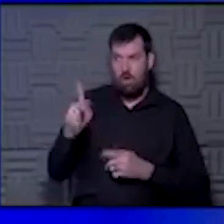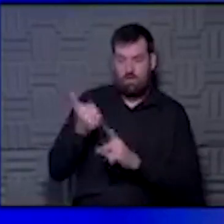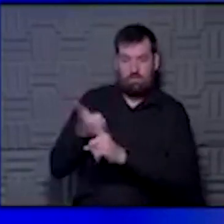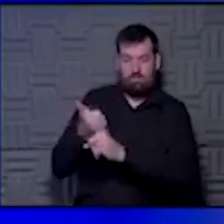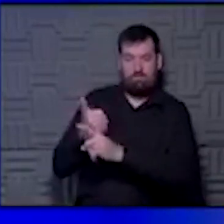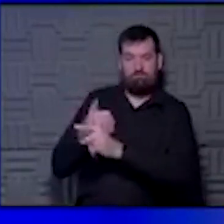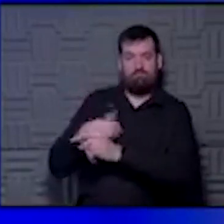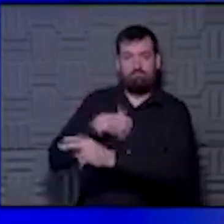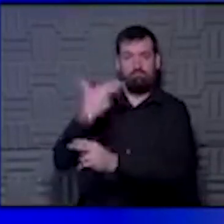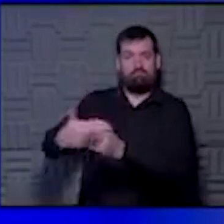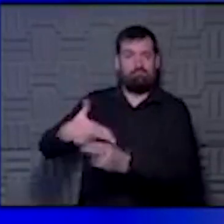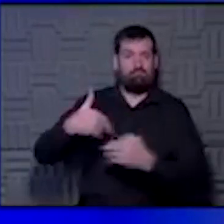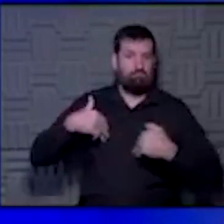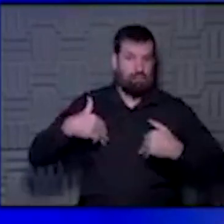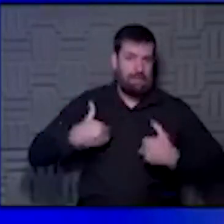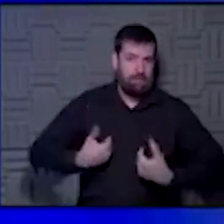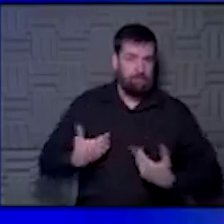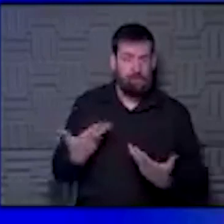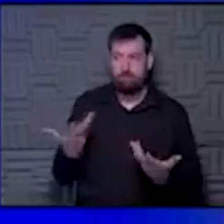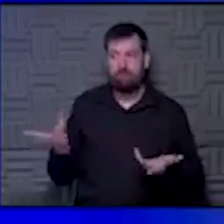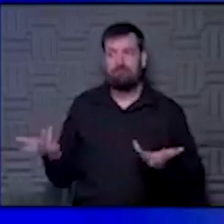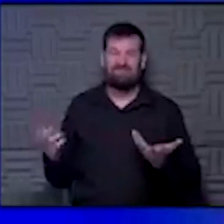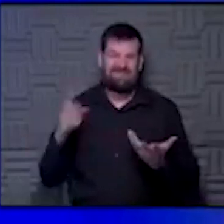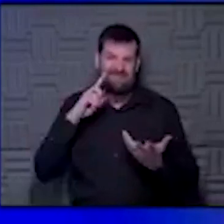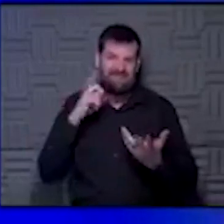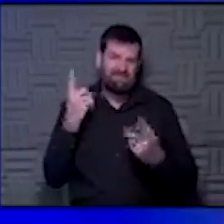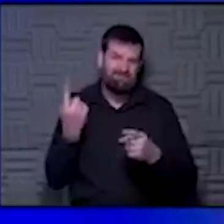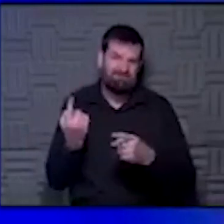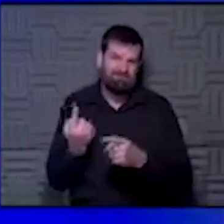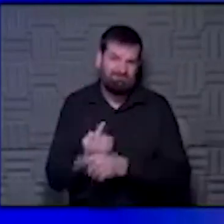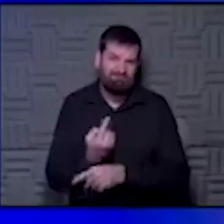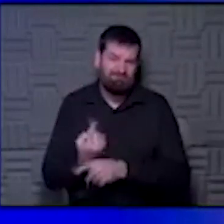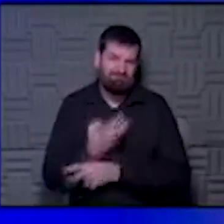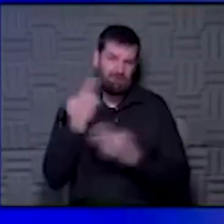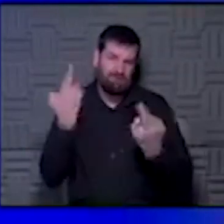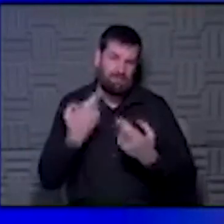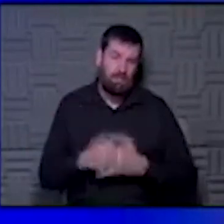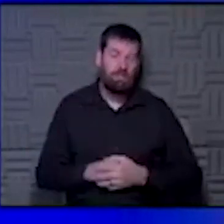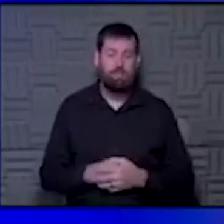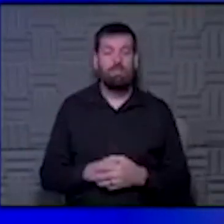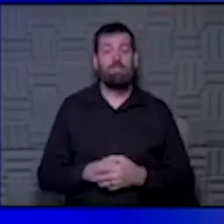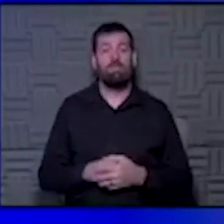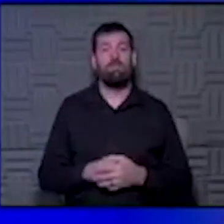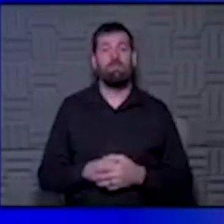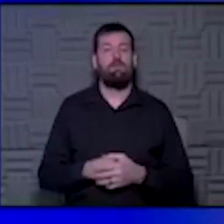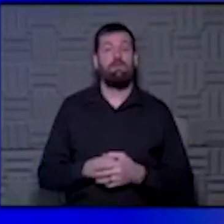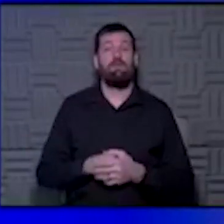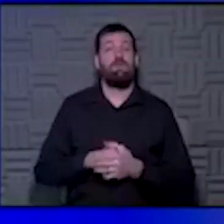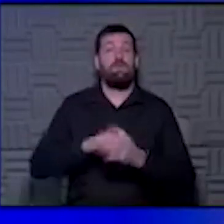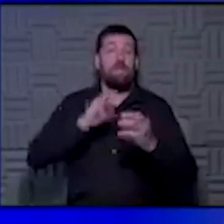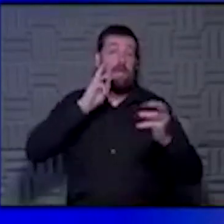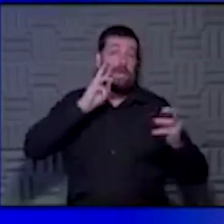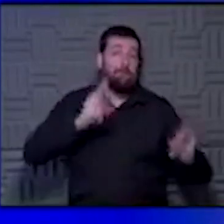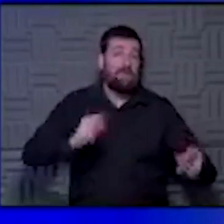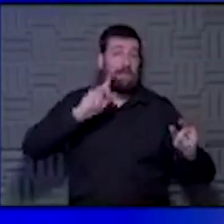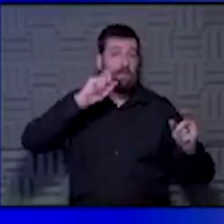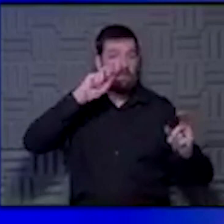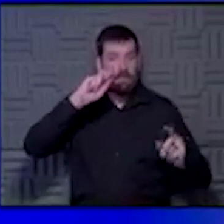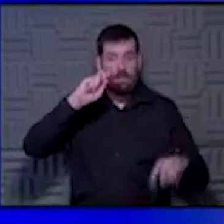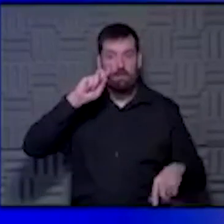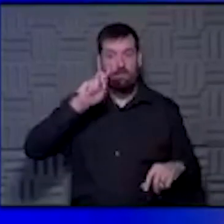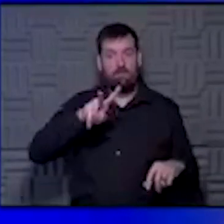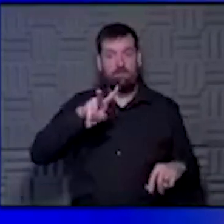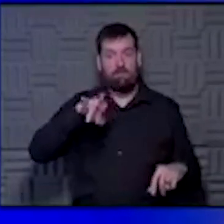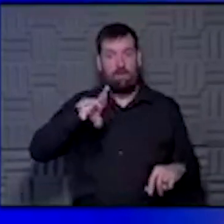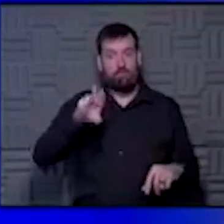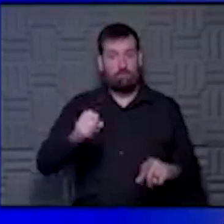culling animals, which I think is reasonable in this setting. But I wouldn't jump to the conclusion that the virus is